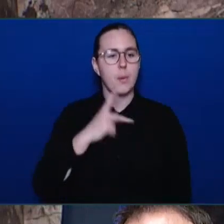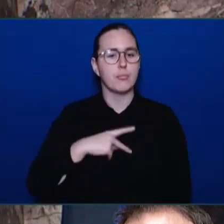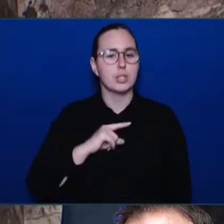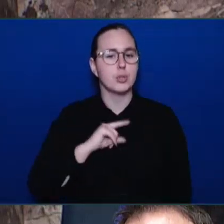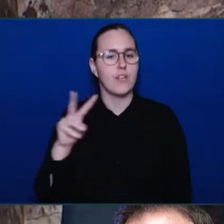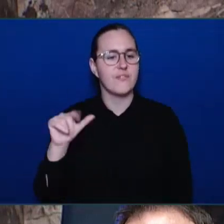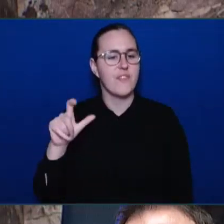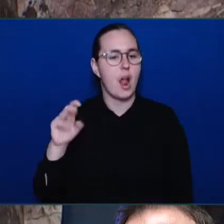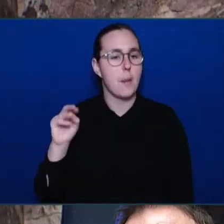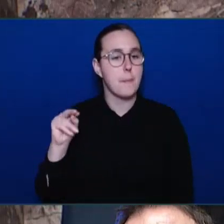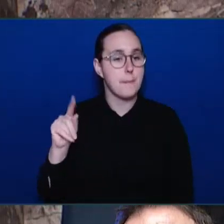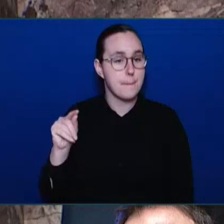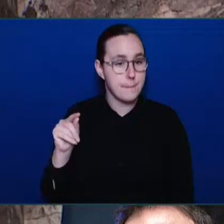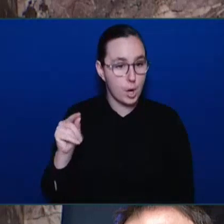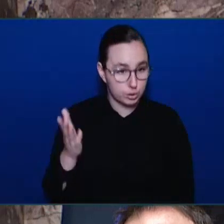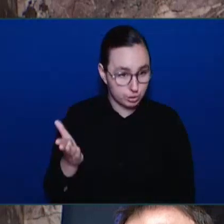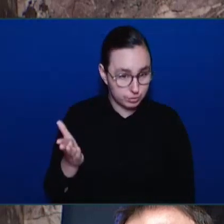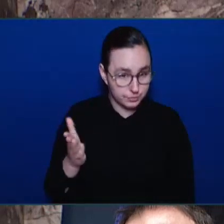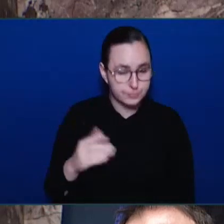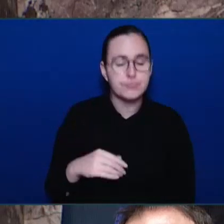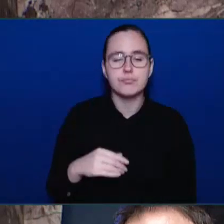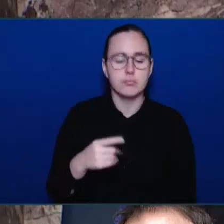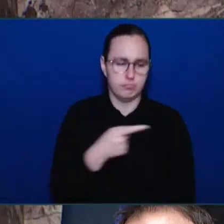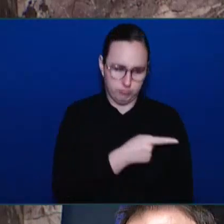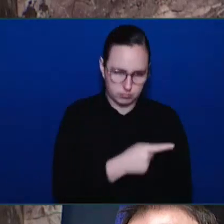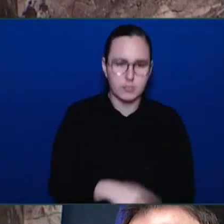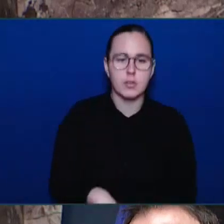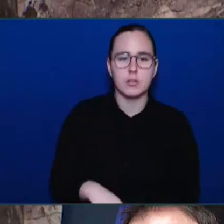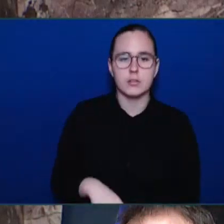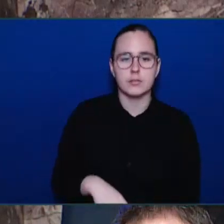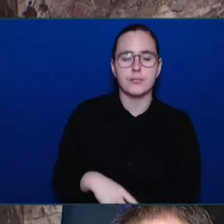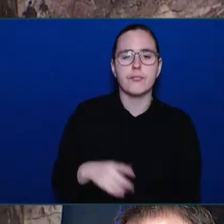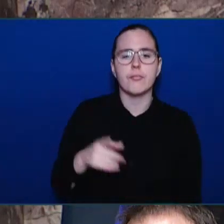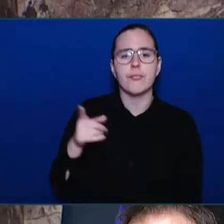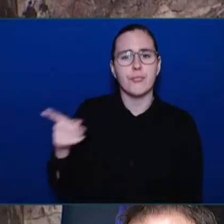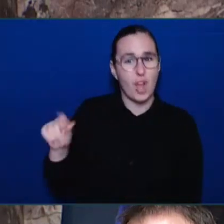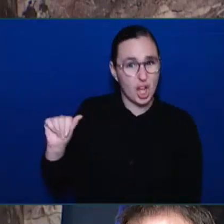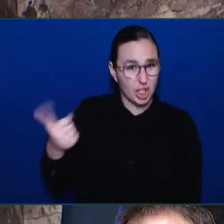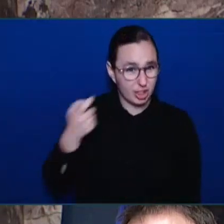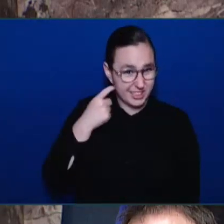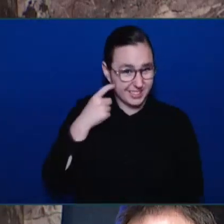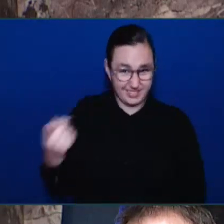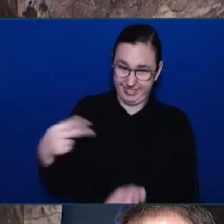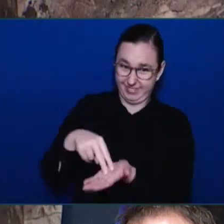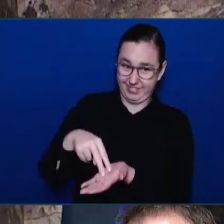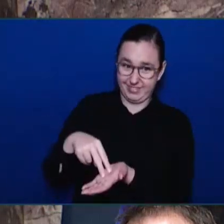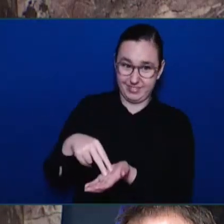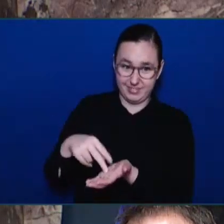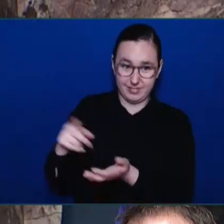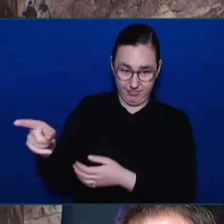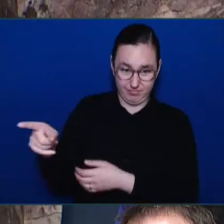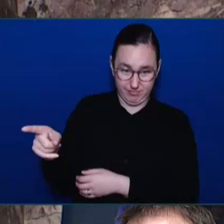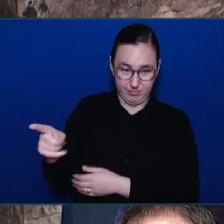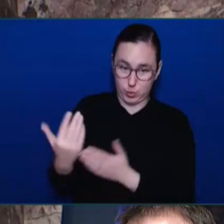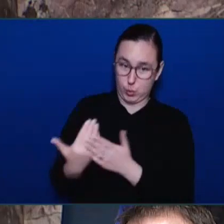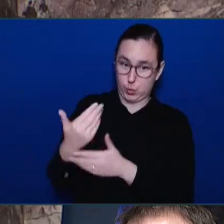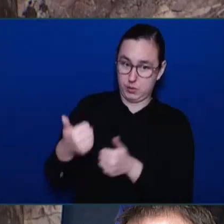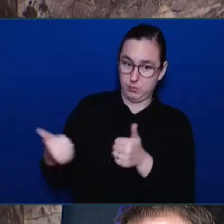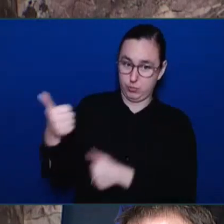General stands up in the House today as the new Premier, and he talks...